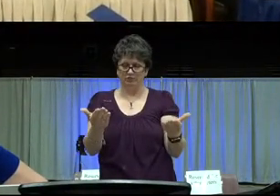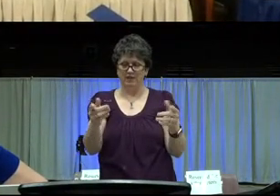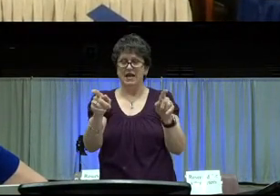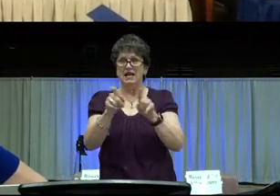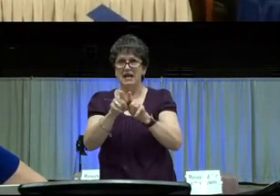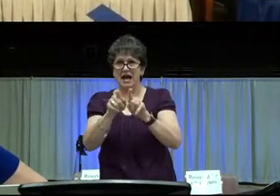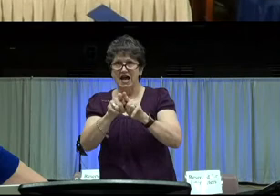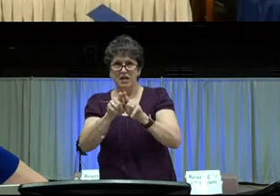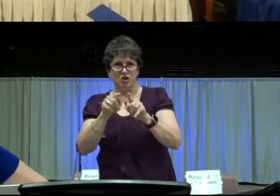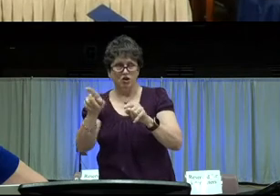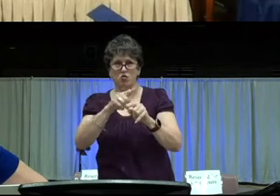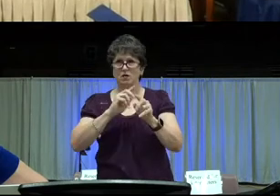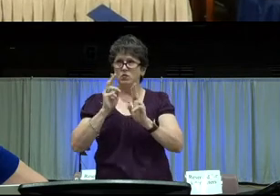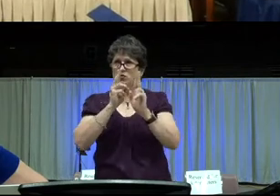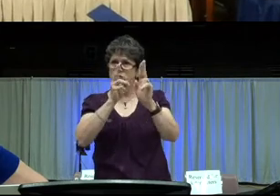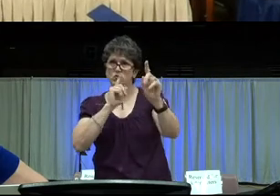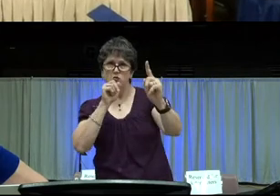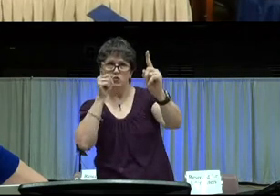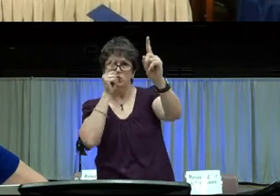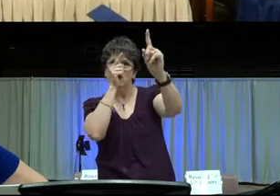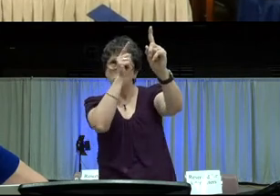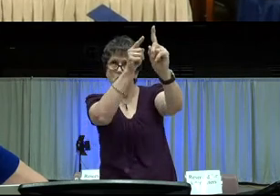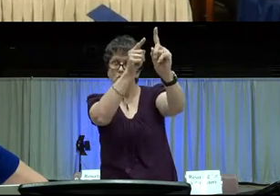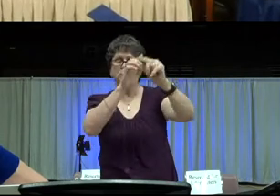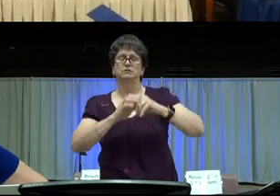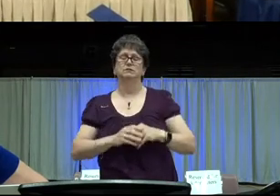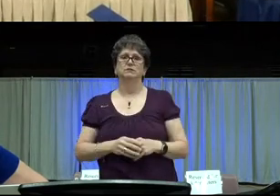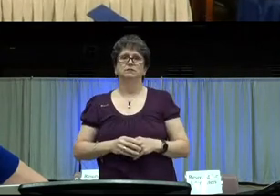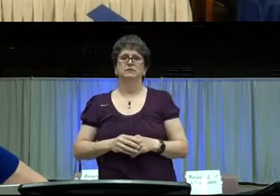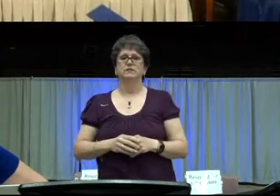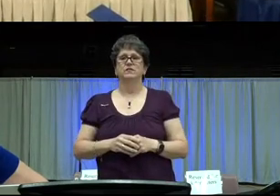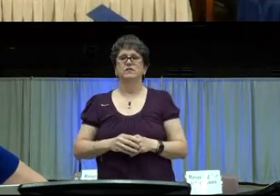Like all of you, I'm speeding towards my goals,